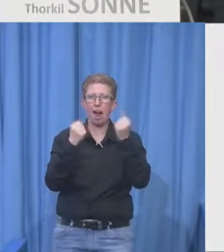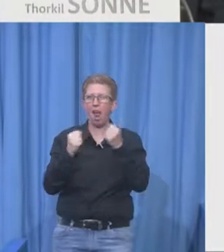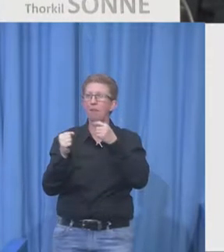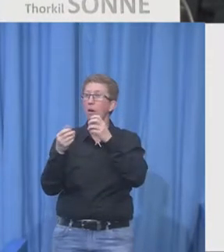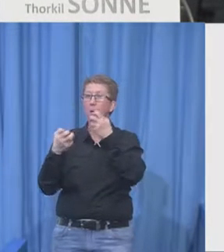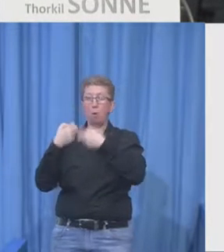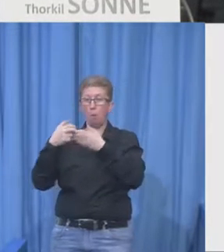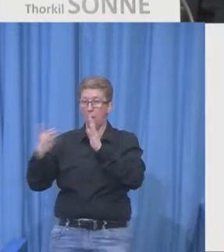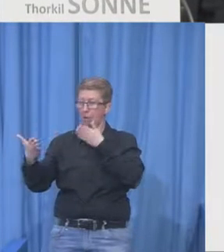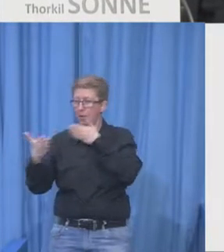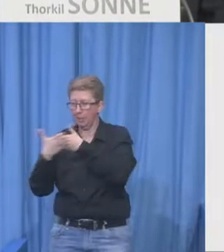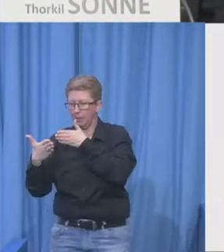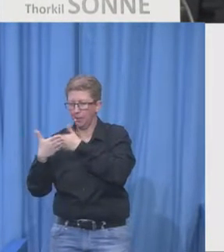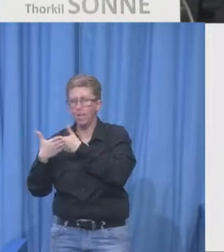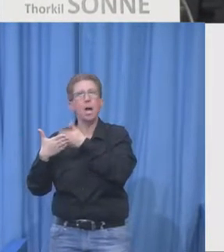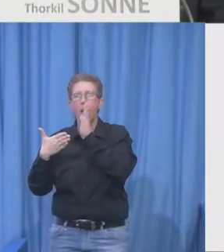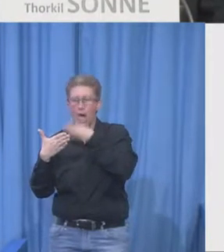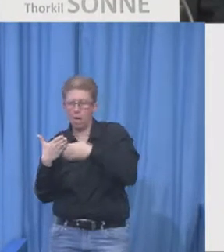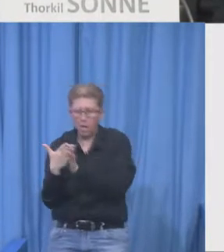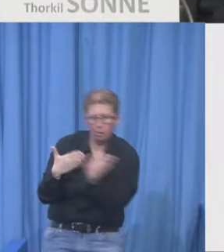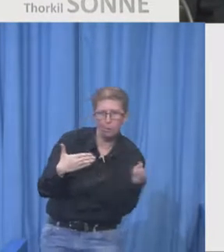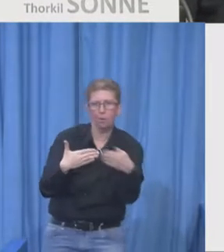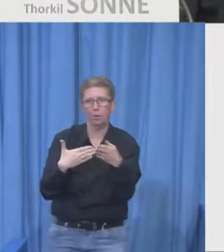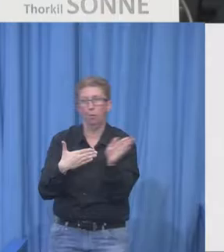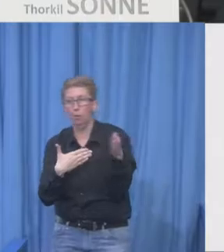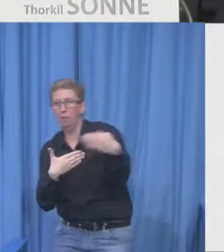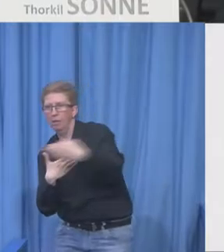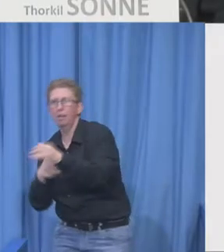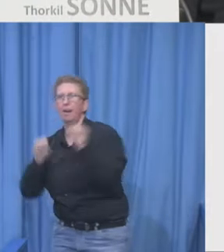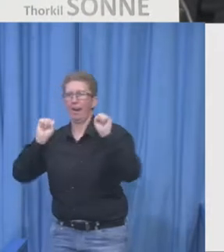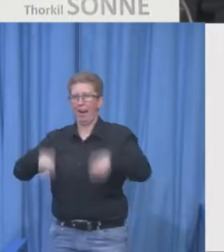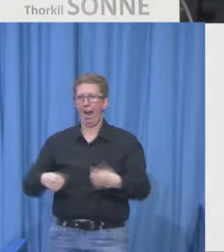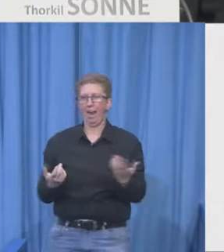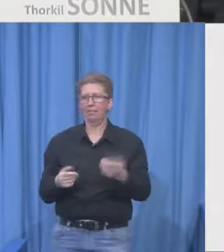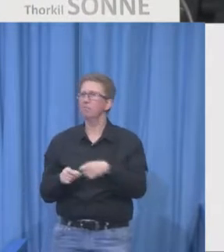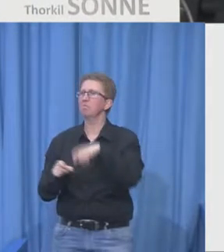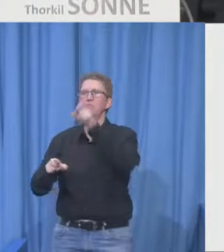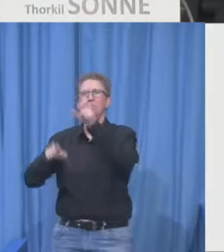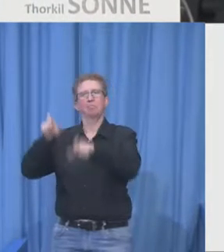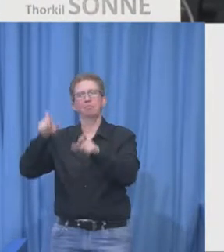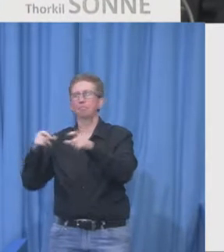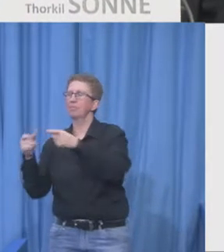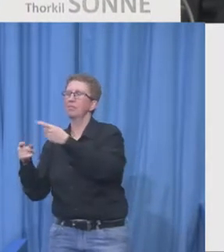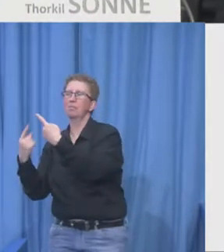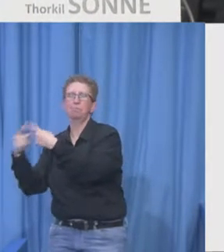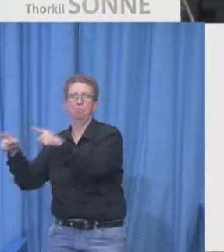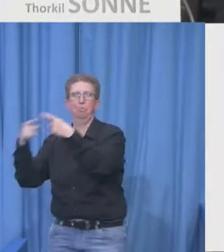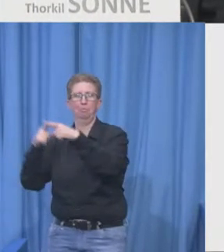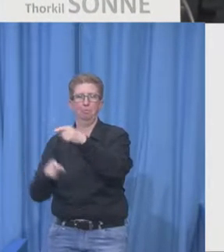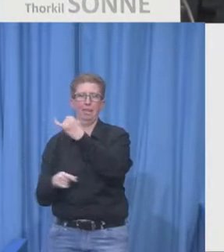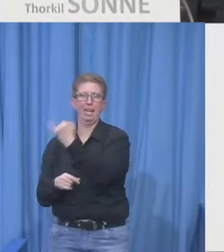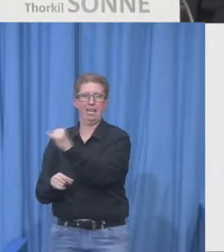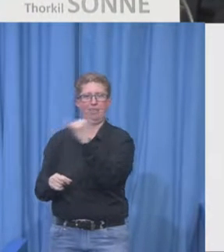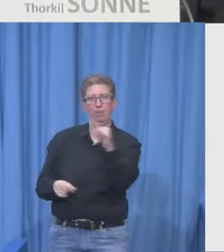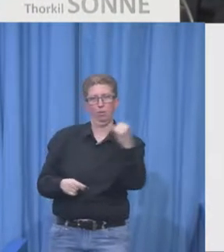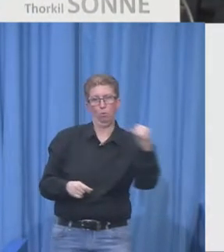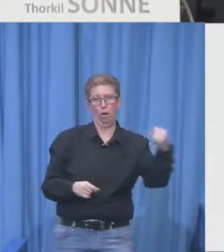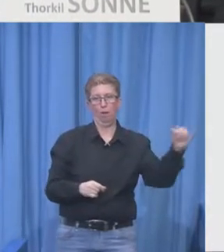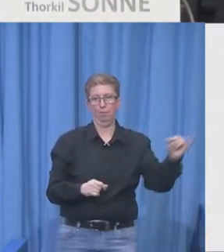different. Everyone is a story in itself. And one of our specialists